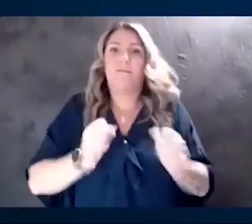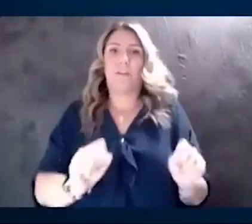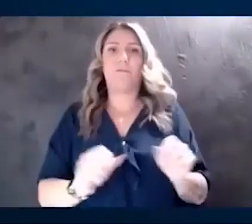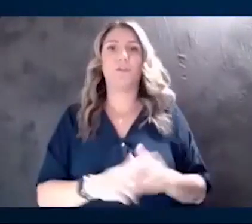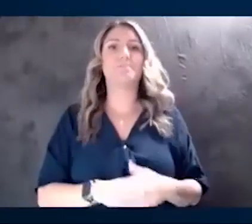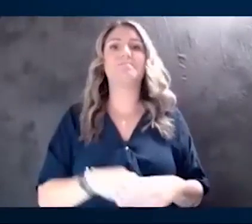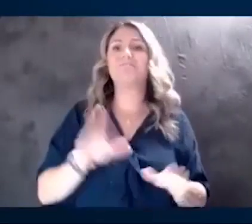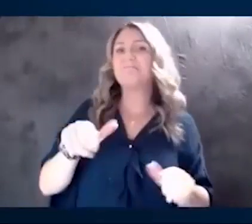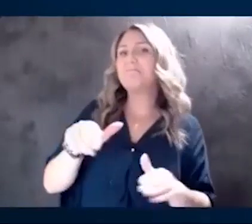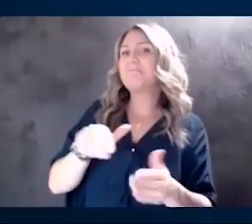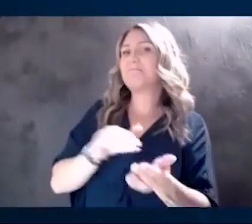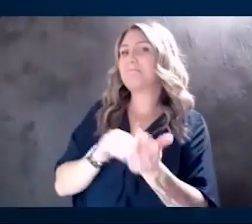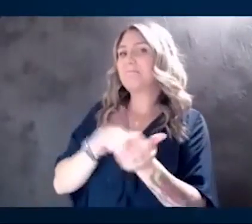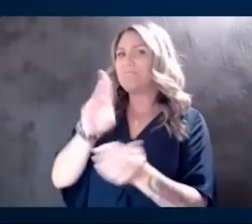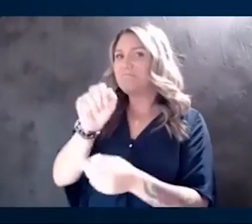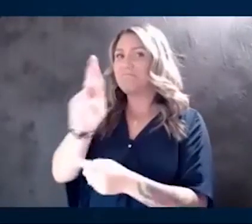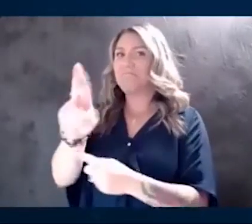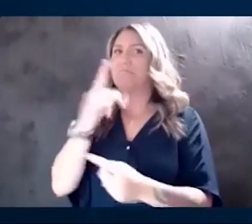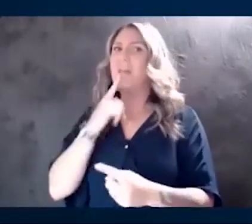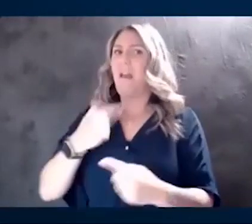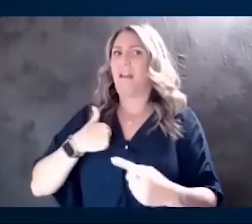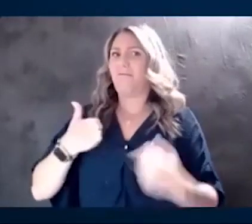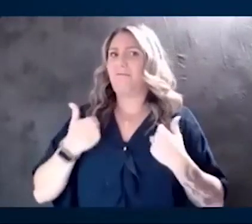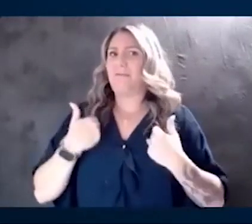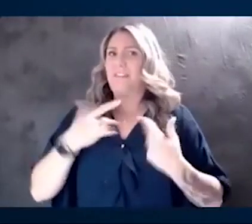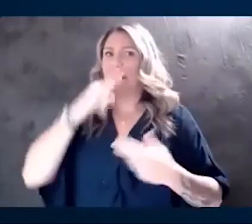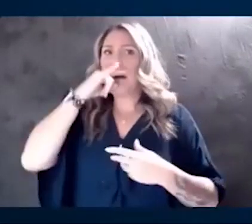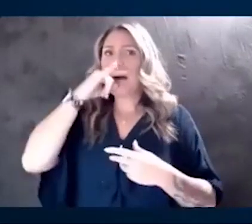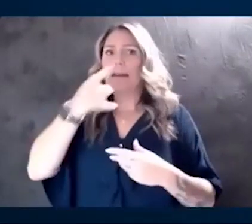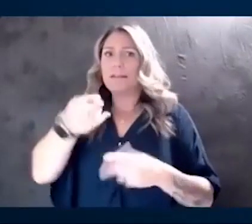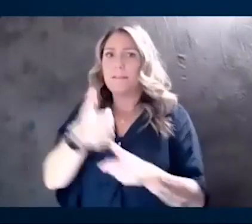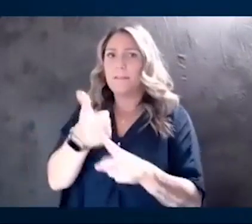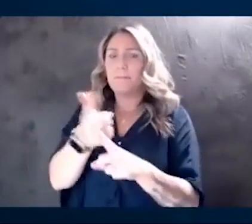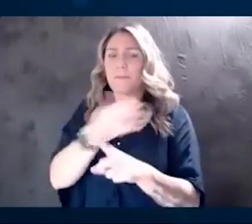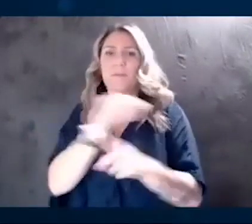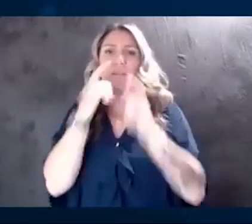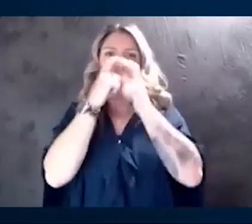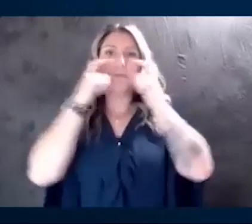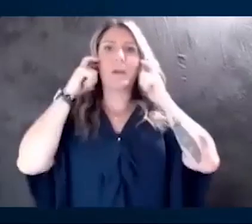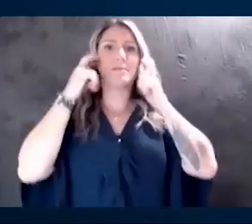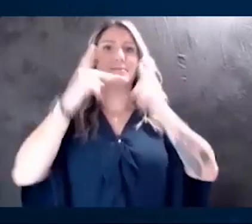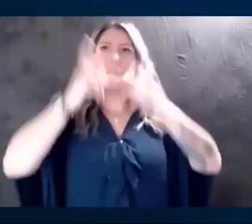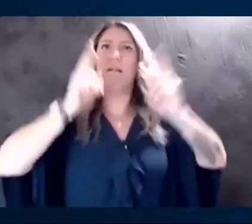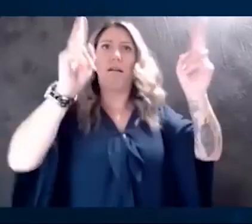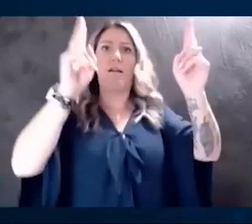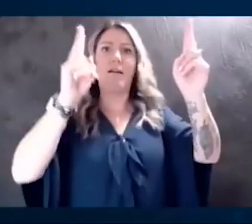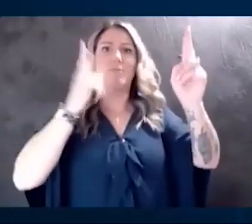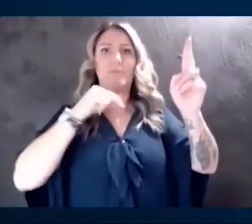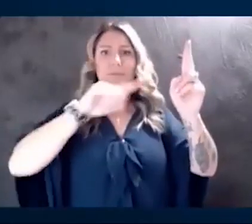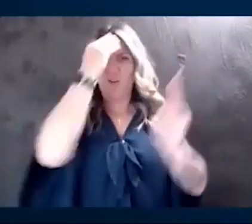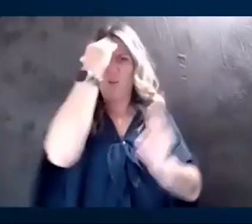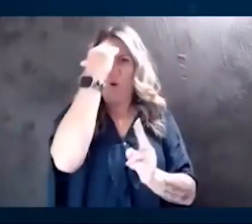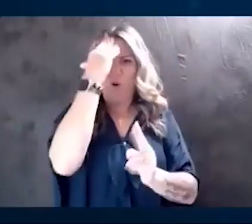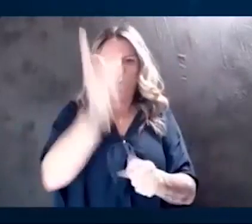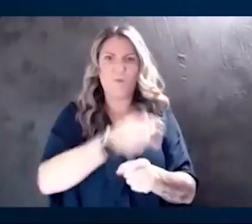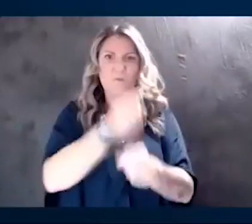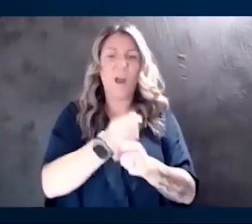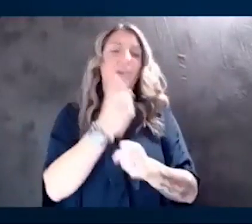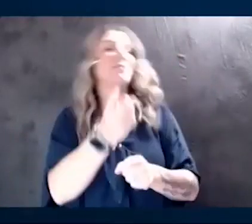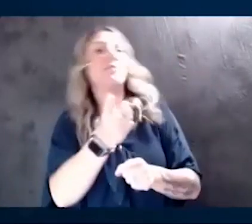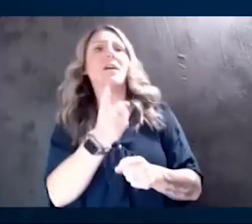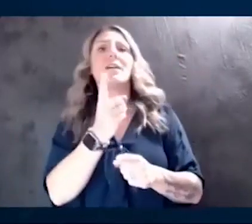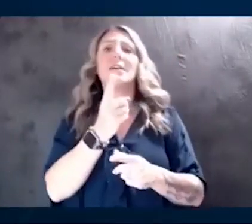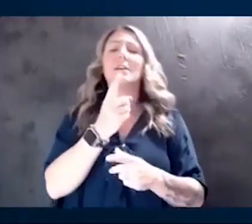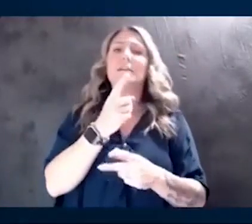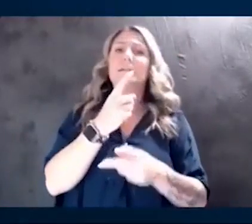right, the young kids. I have young kids myself, and they wear their mask like a badge of honor. They know that they're doing it right. They always call it the virus, and when the COVID is